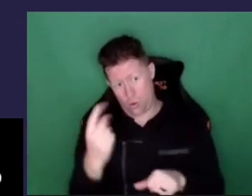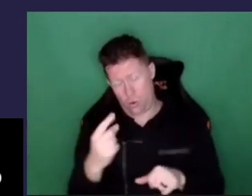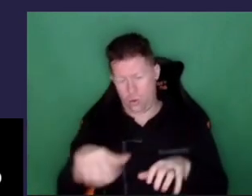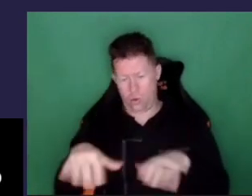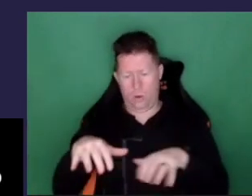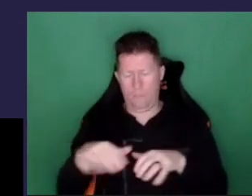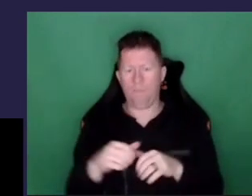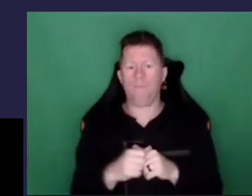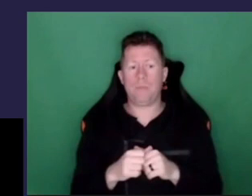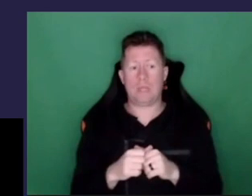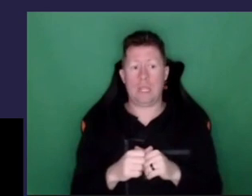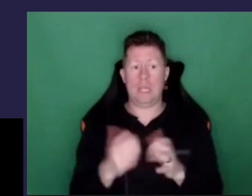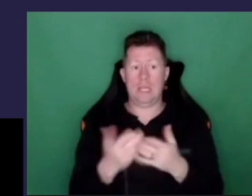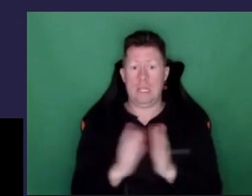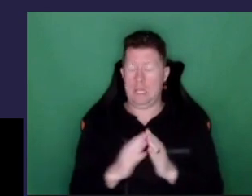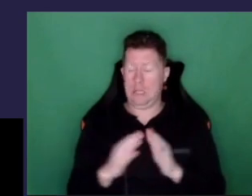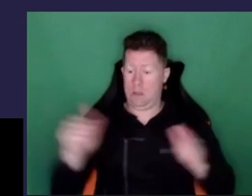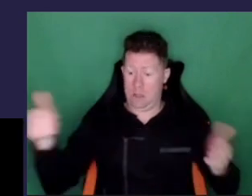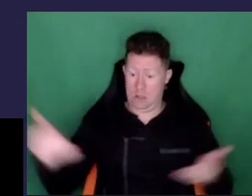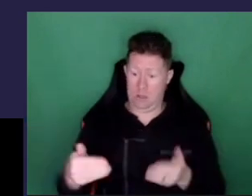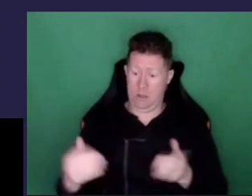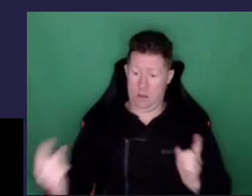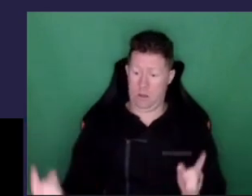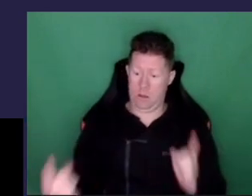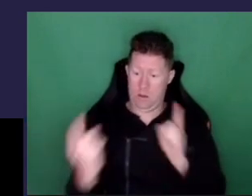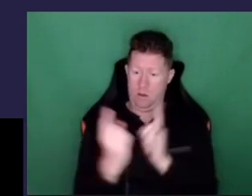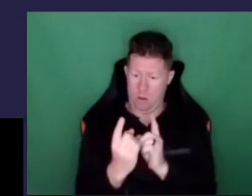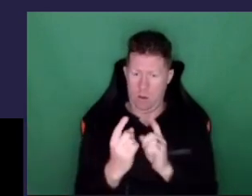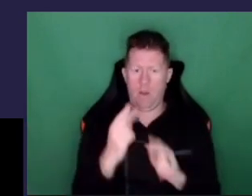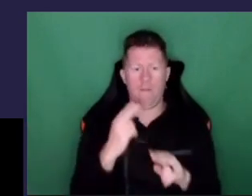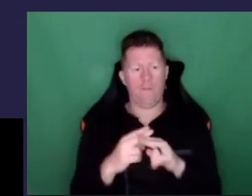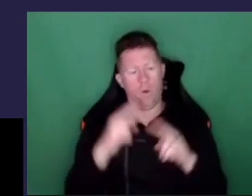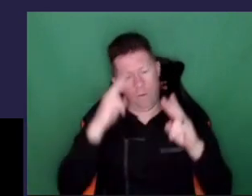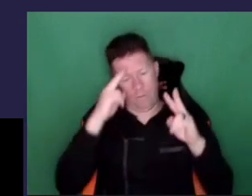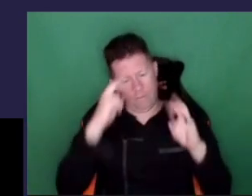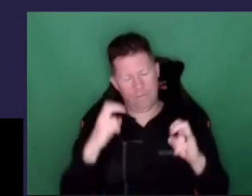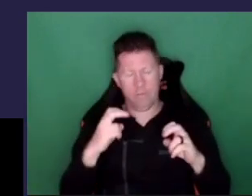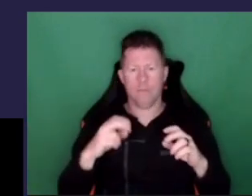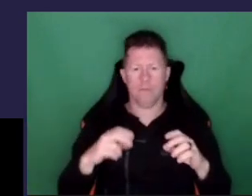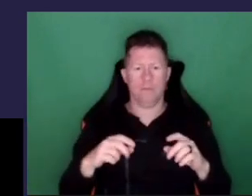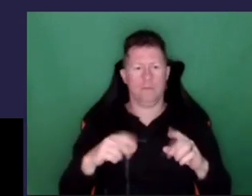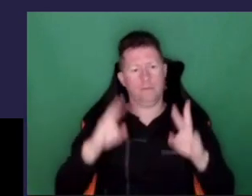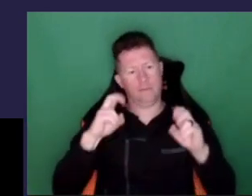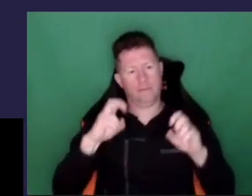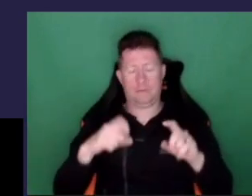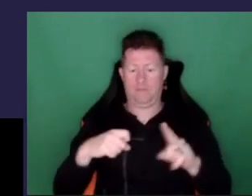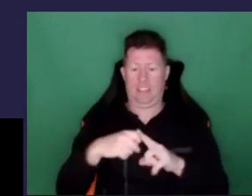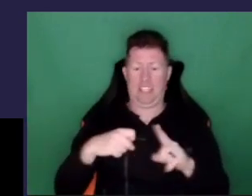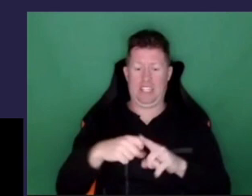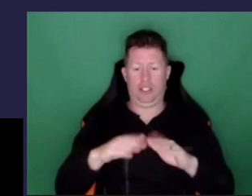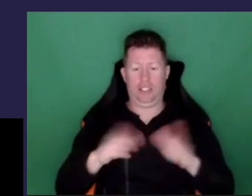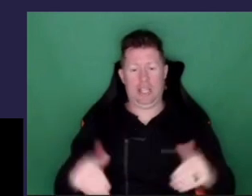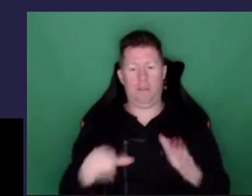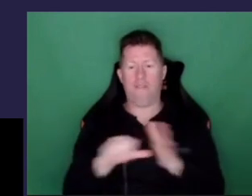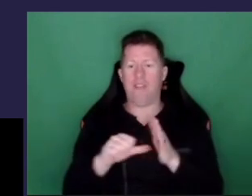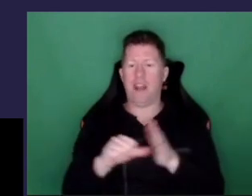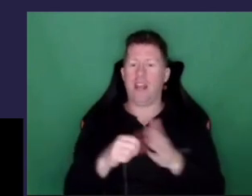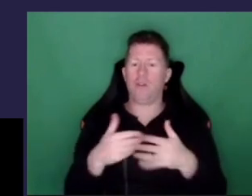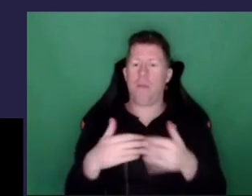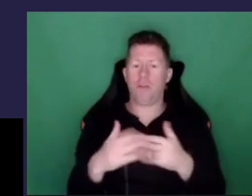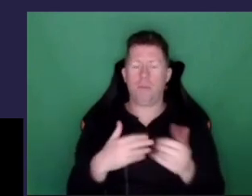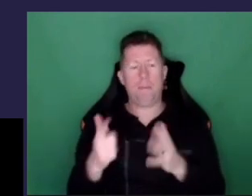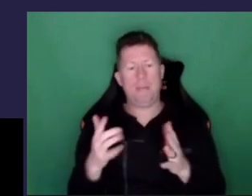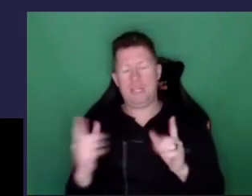We brought these two people together for some kitchen table financial management, you might call it. Richard would go over and help with the